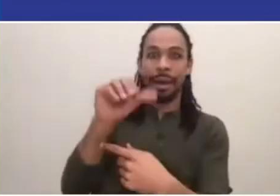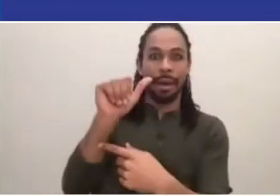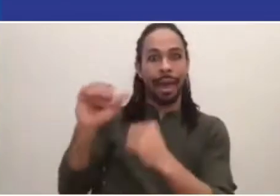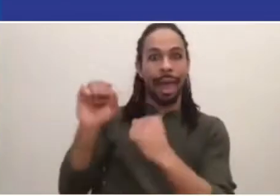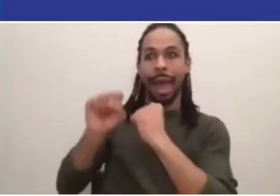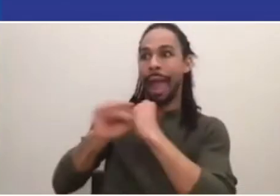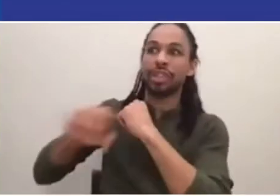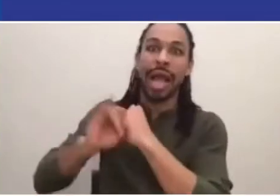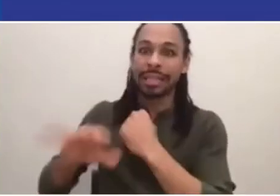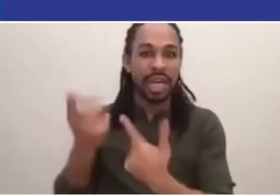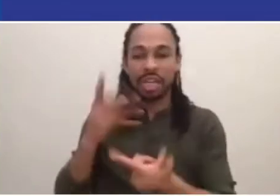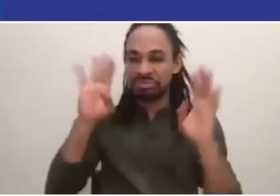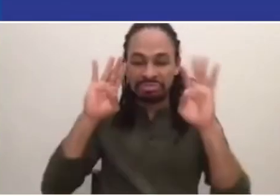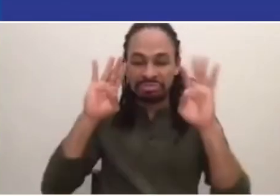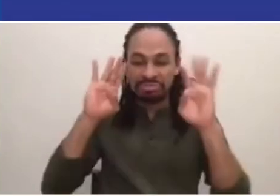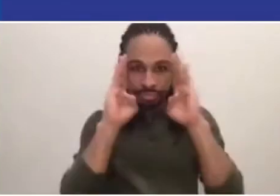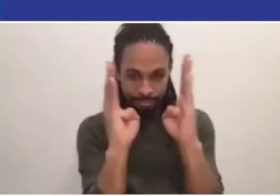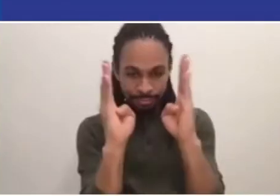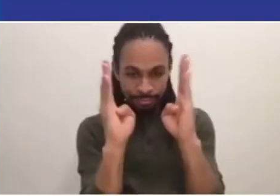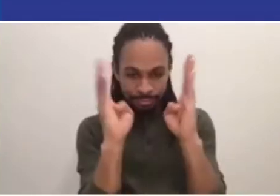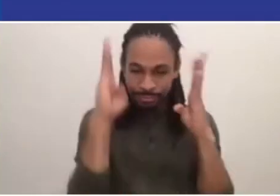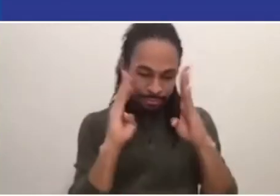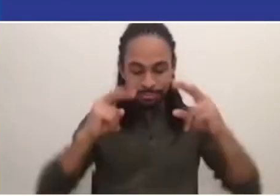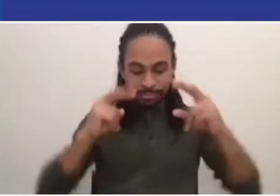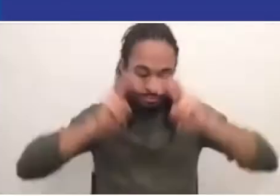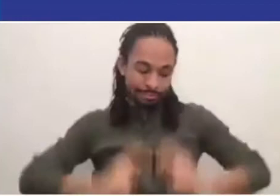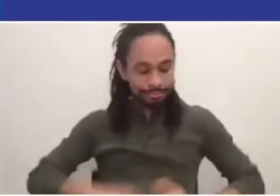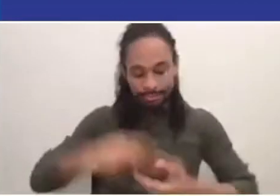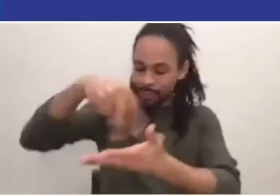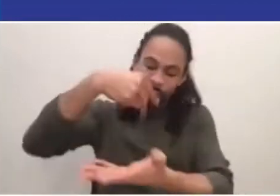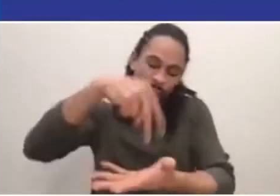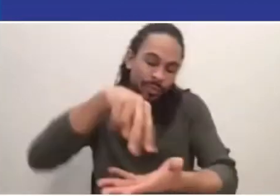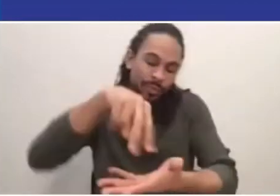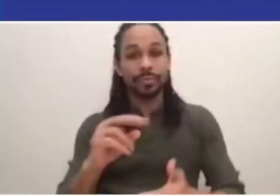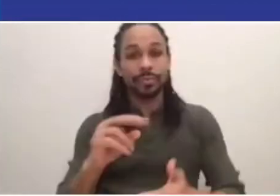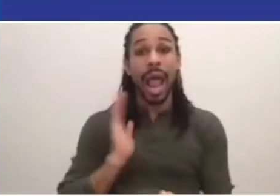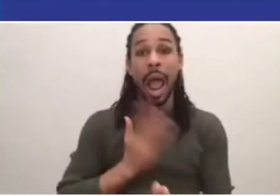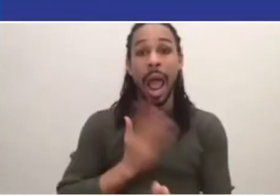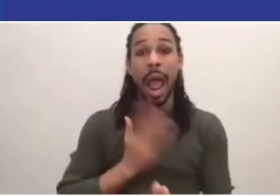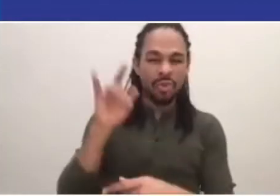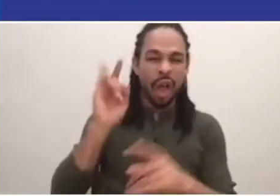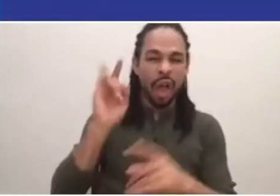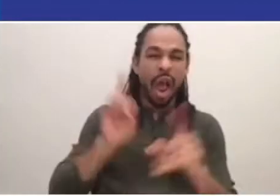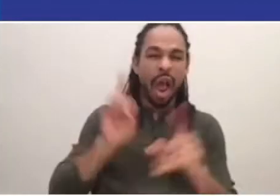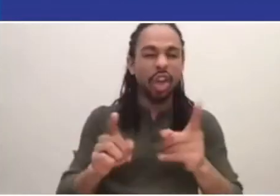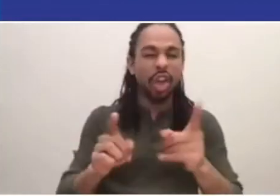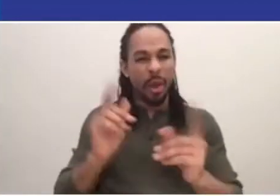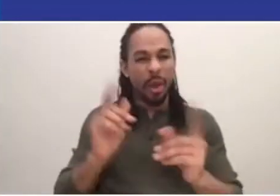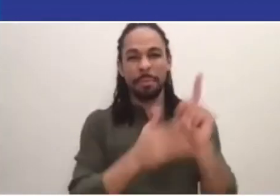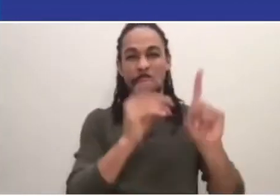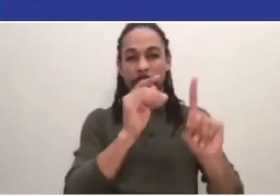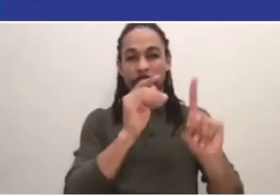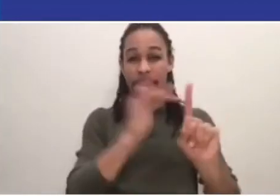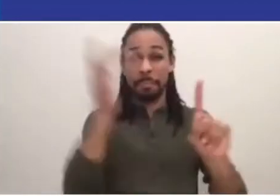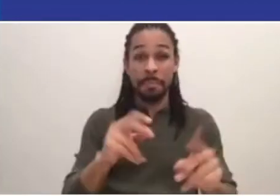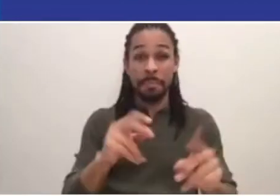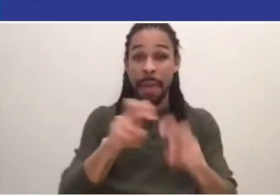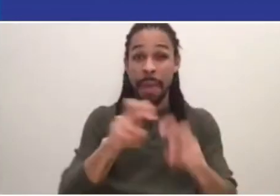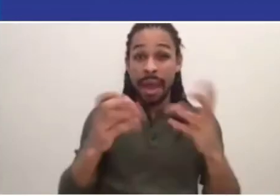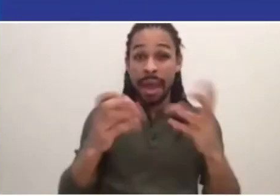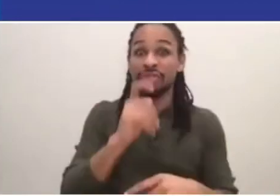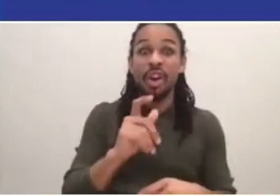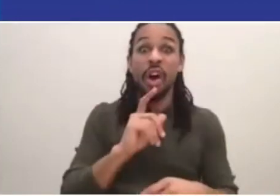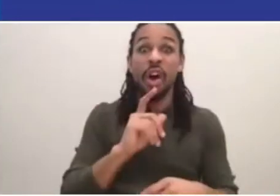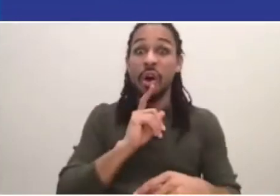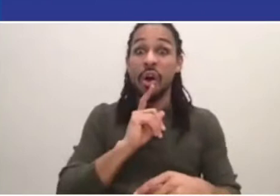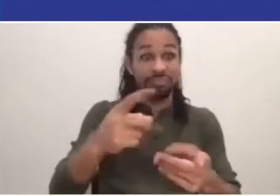Our rock star panelists are social dance artists, teachers, and scholars who will help us center this vital